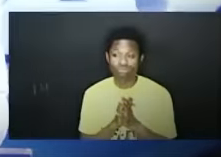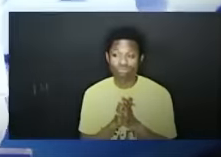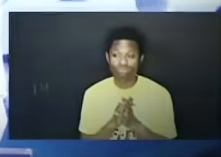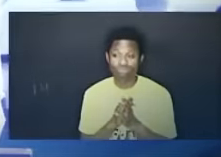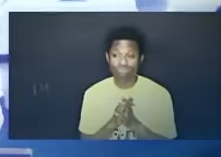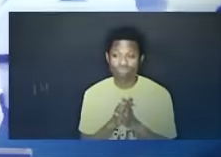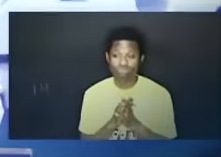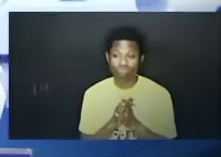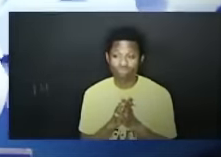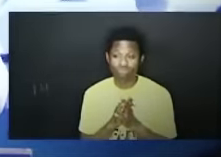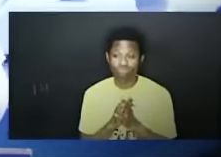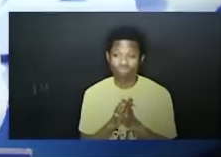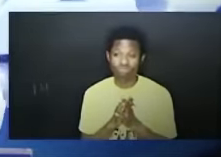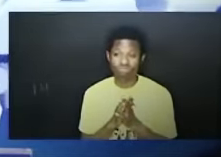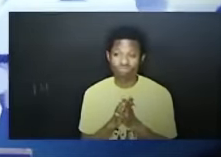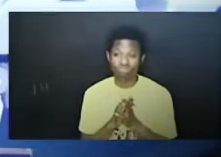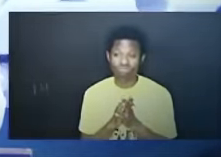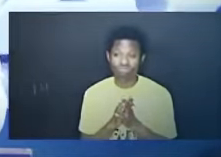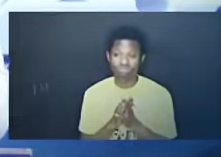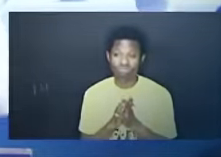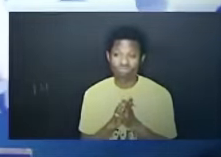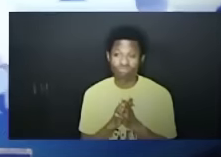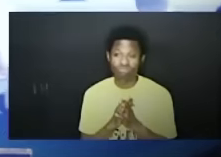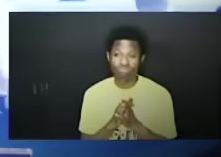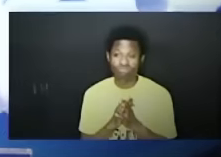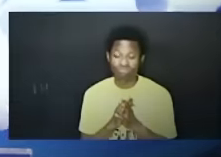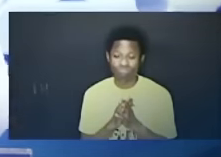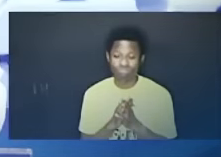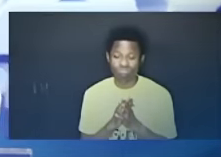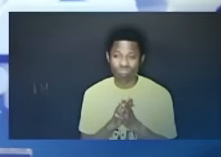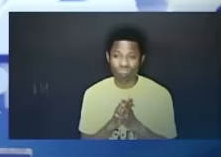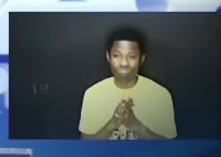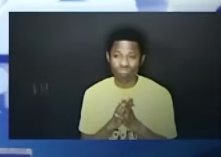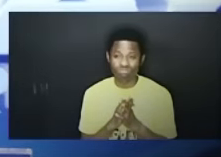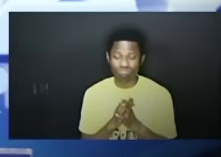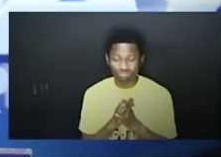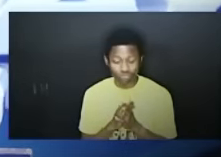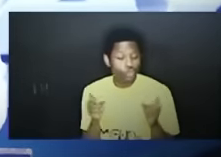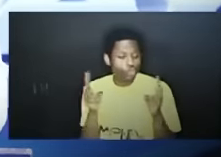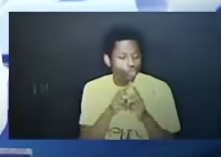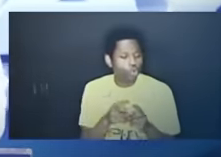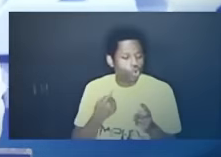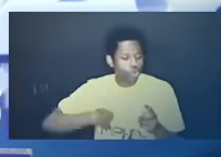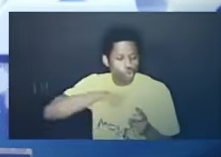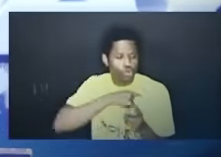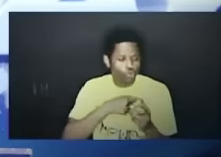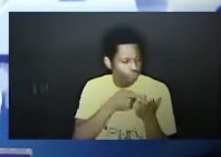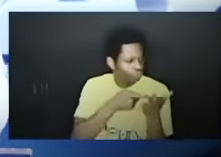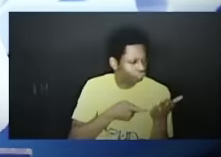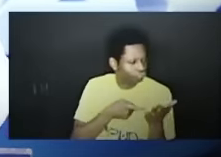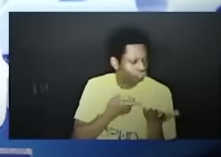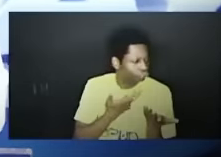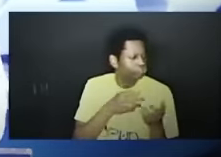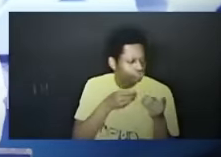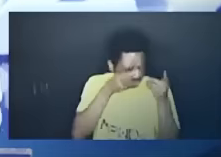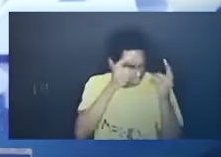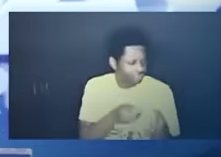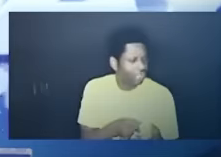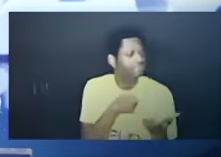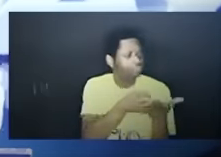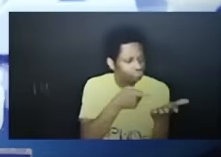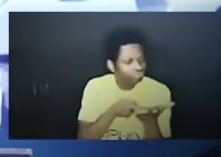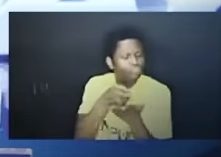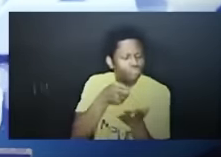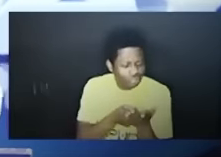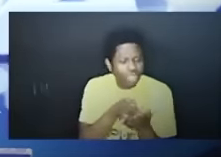decided to discuss worship and invite you to rethink, relearn, and re-enter the